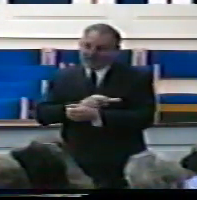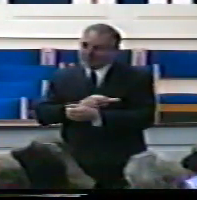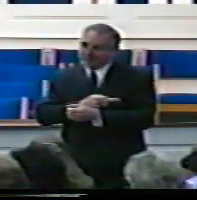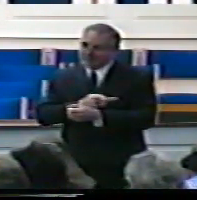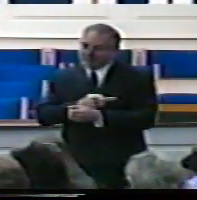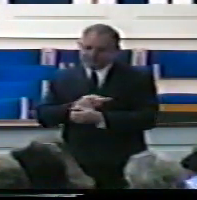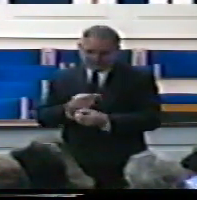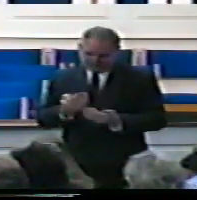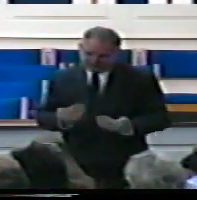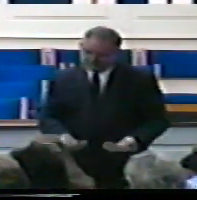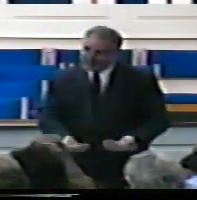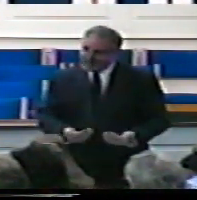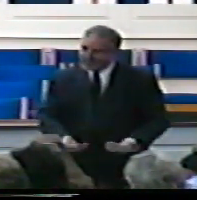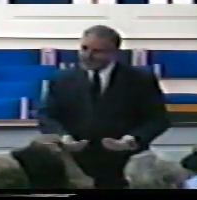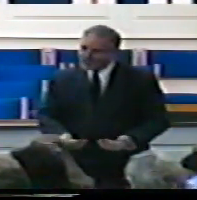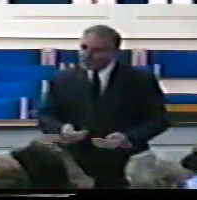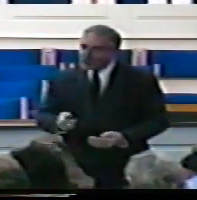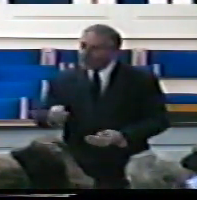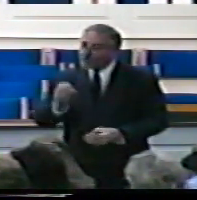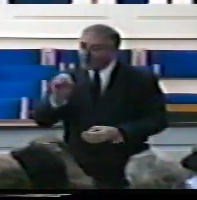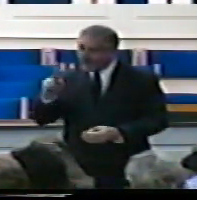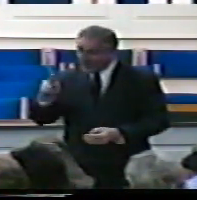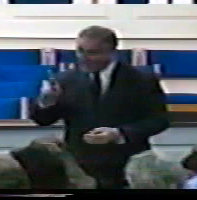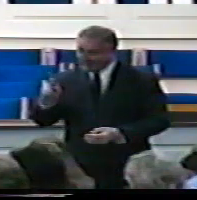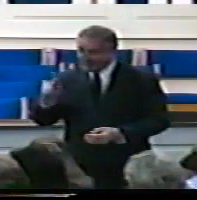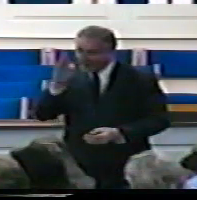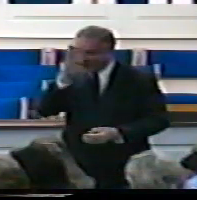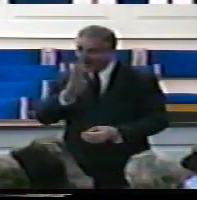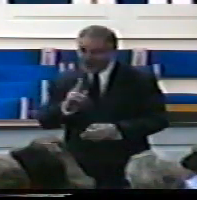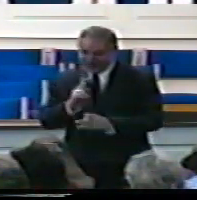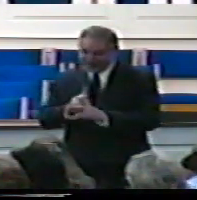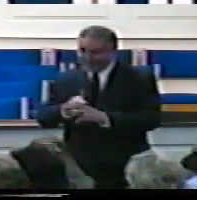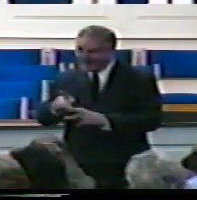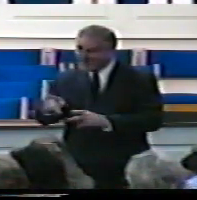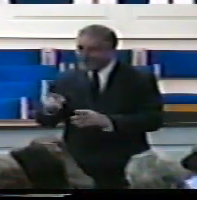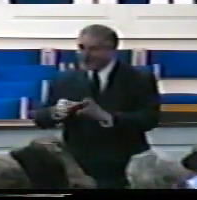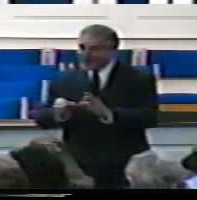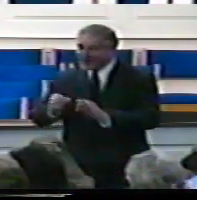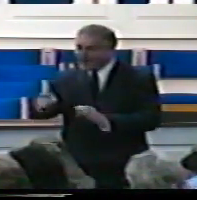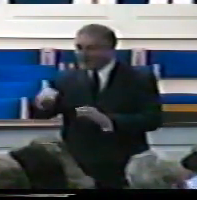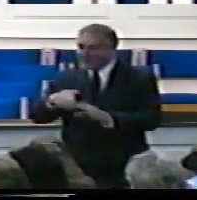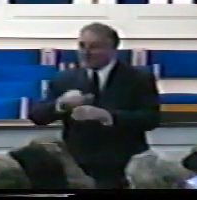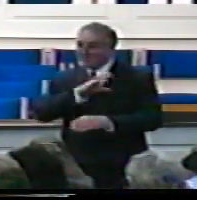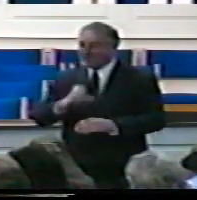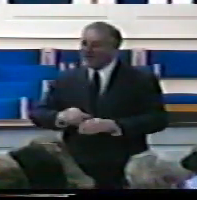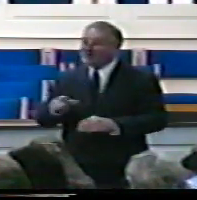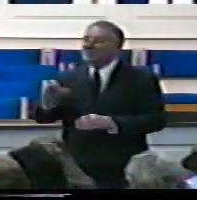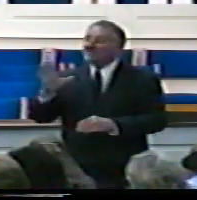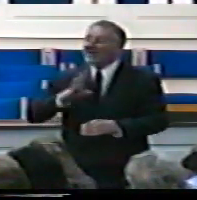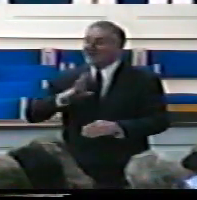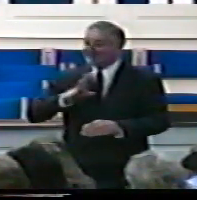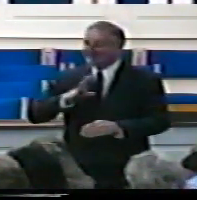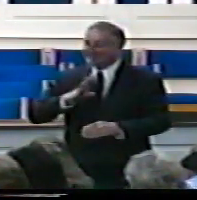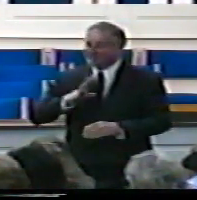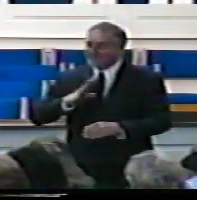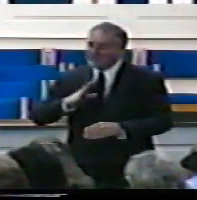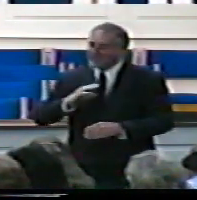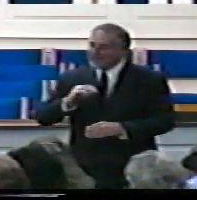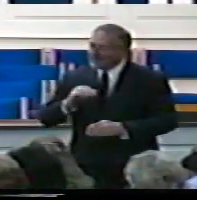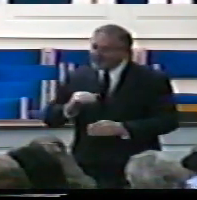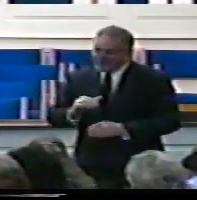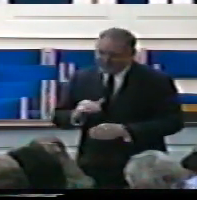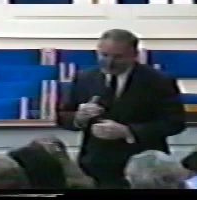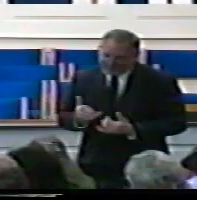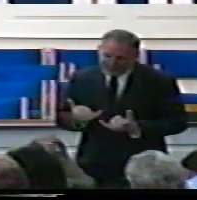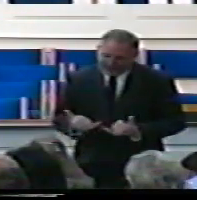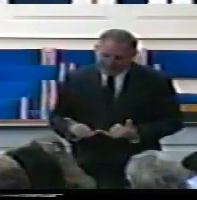Listen to me. It means you're okay. If you're in Christ, you're fine. Now, I'm not saying you don't need to get some things in your life